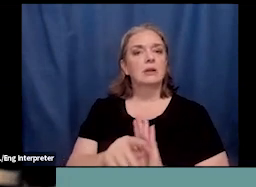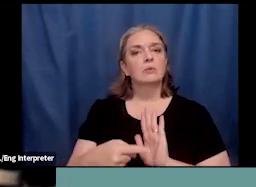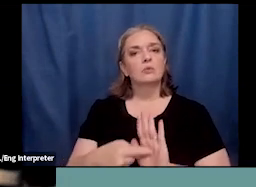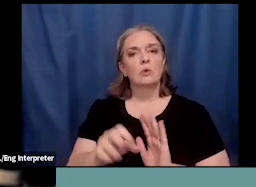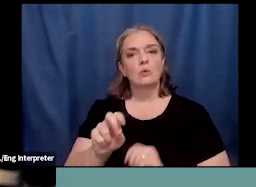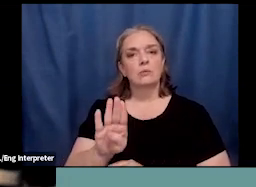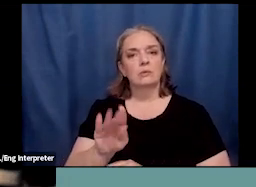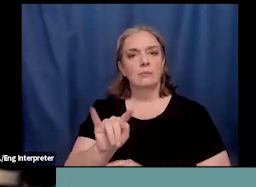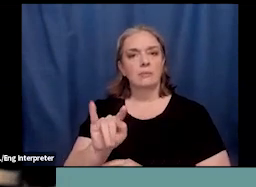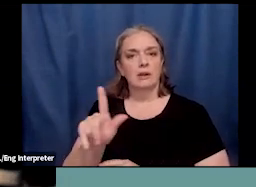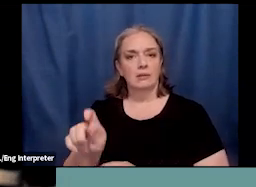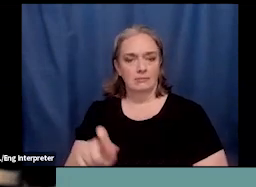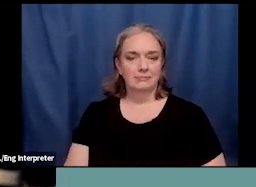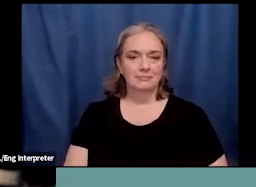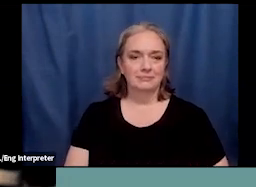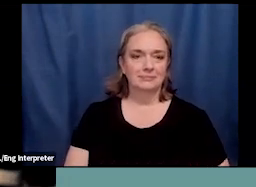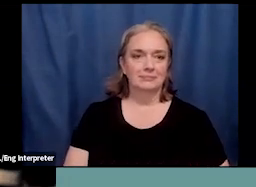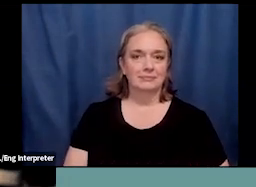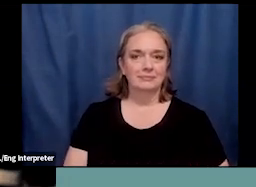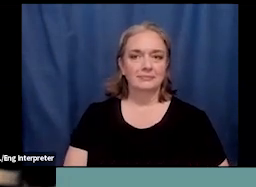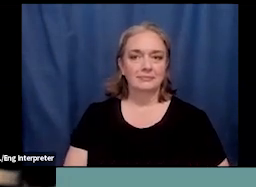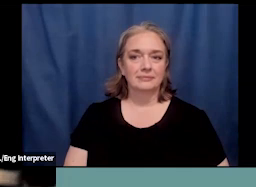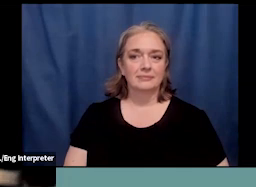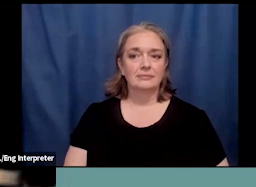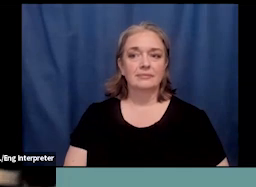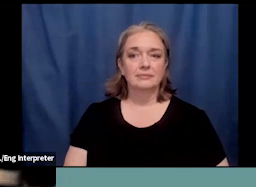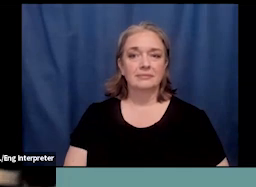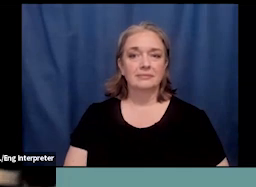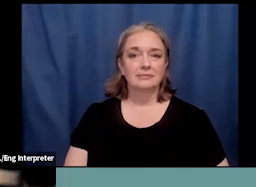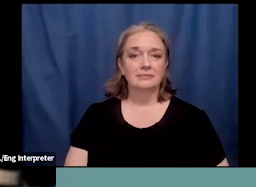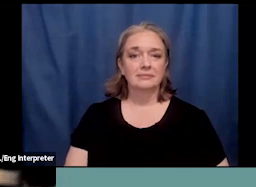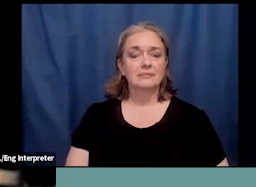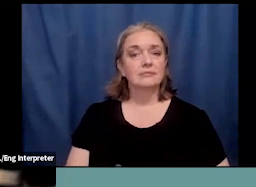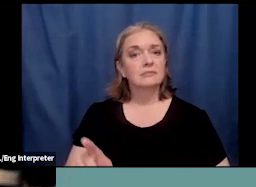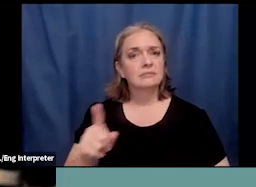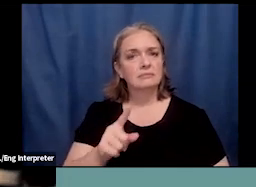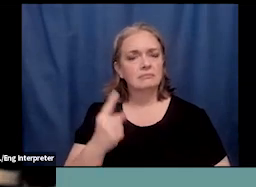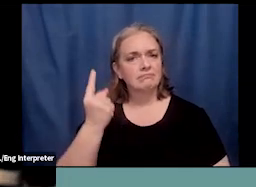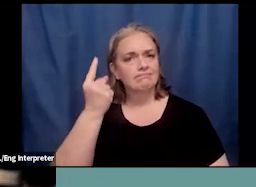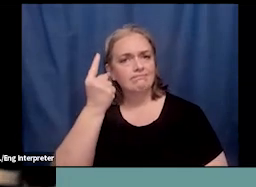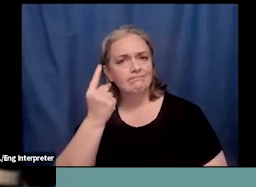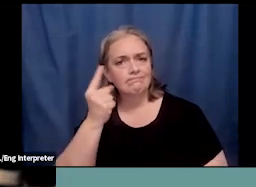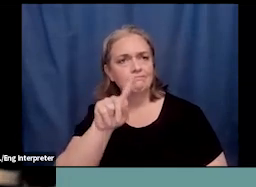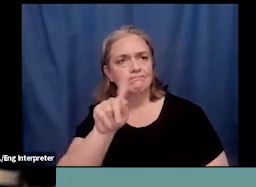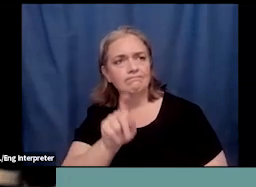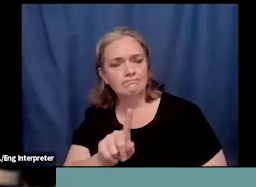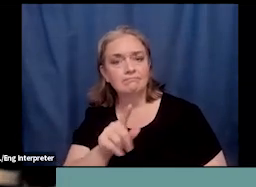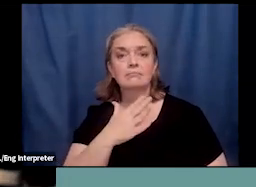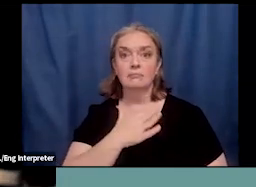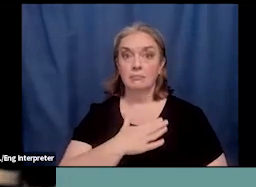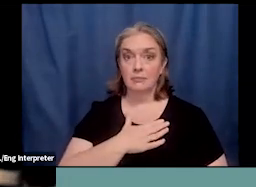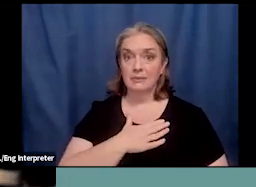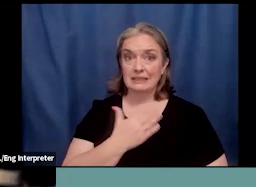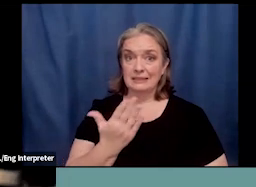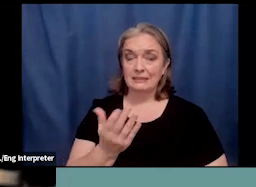Subtitle. And then I would strongly encourage your questions and that you send them through either the chat or the